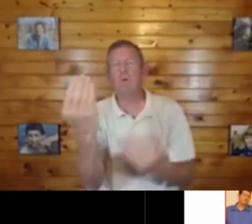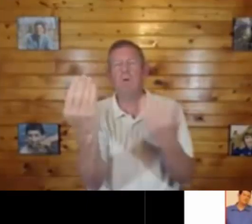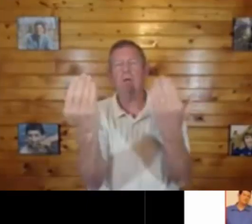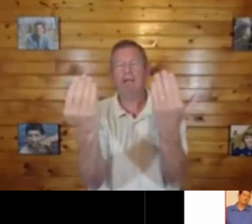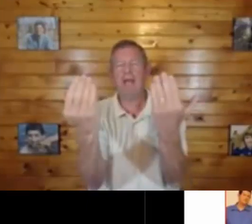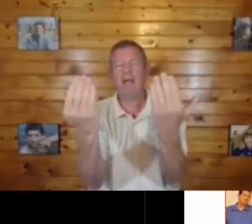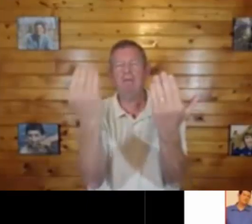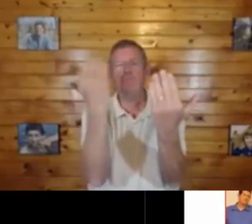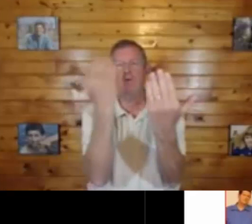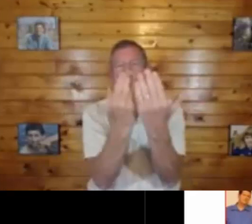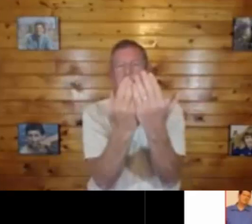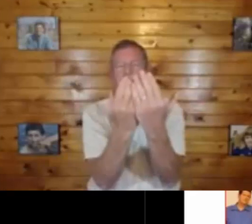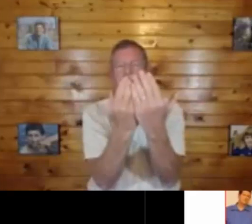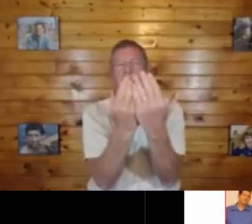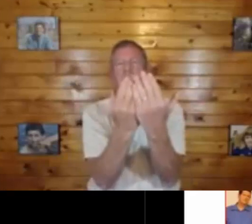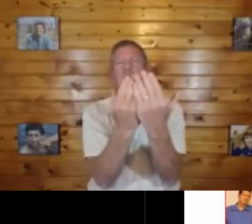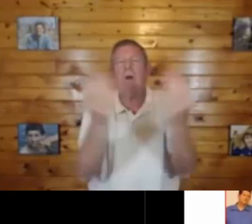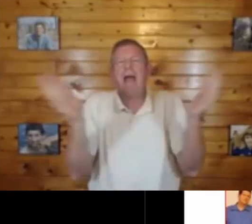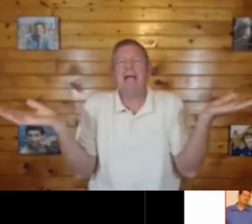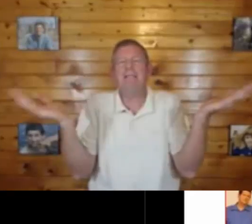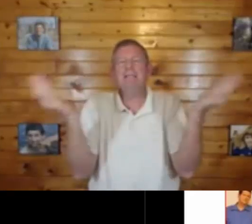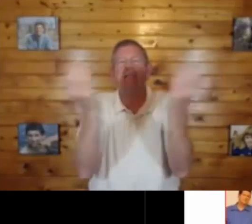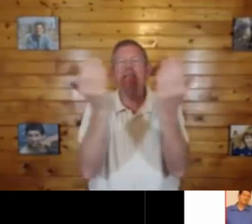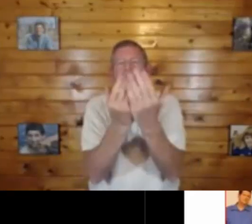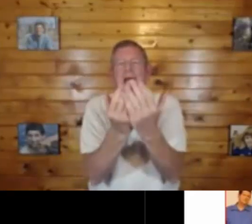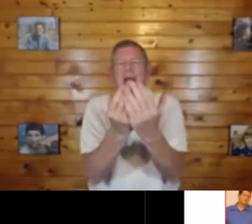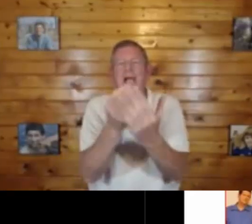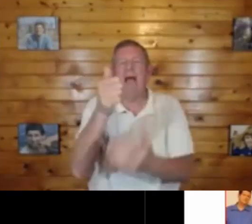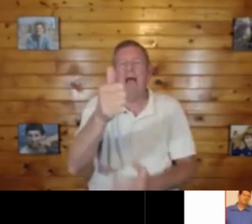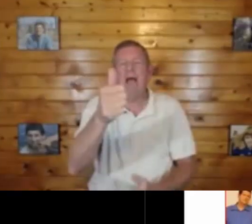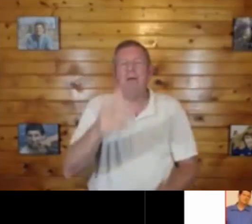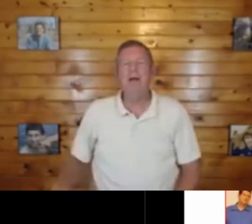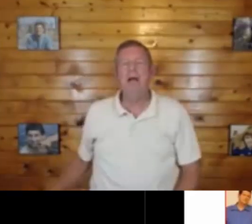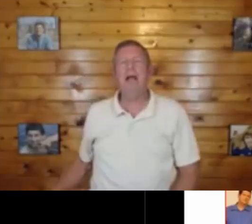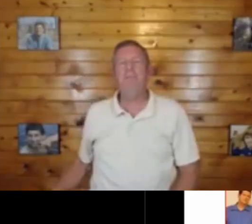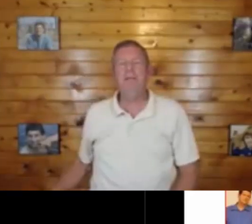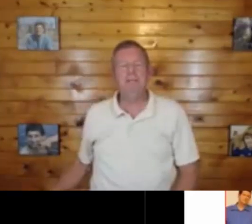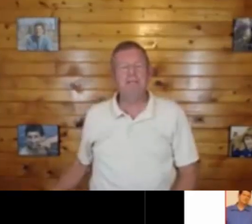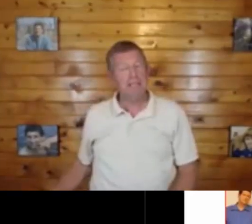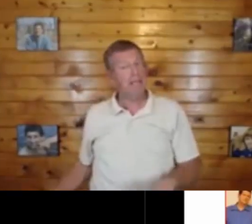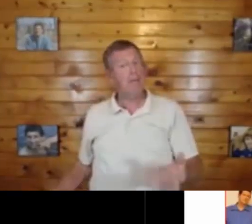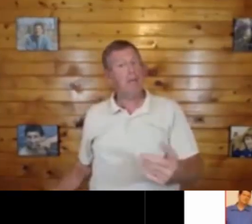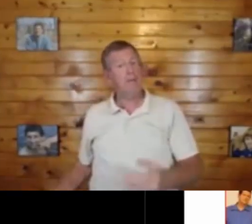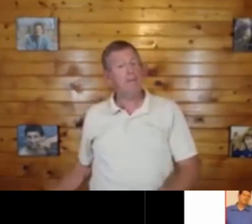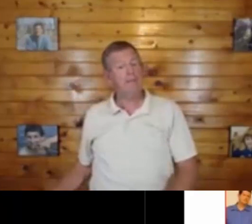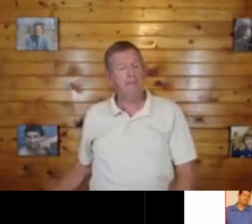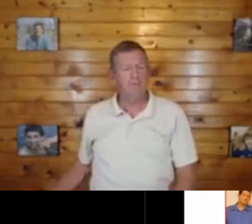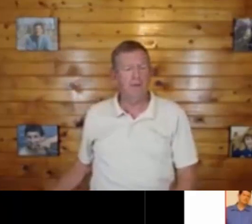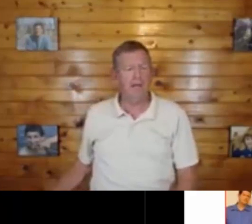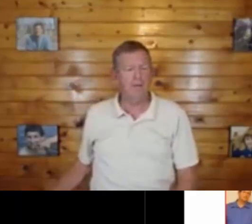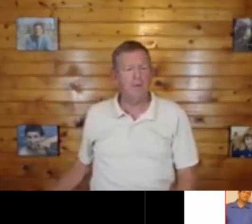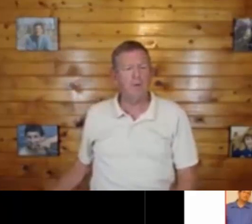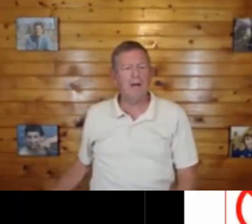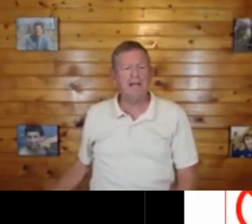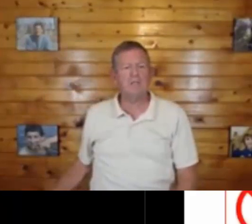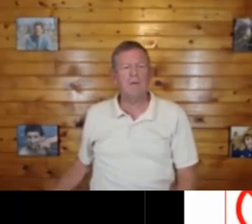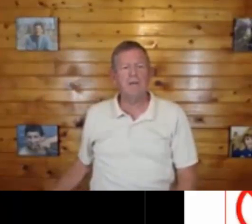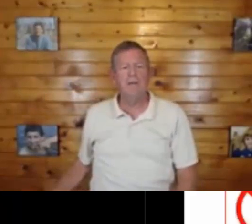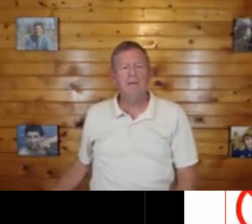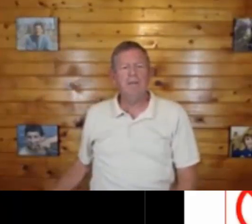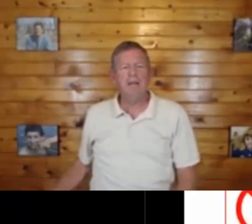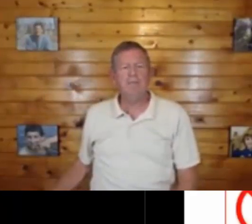why que and elle formed qu'elle. So, est-ce qu'elle aime la pizza? Est-ce qu'elle aime la pizza? Voilà, numéro 3,